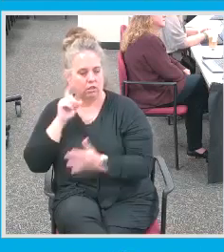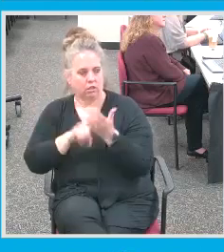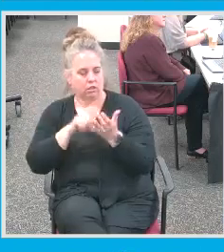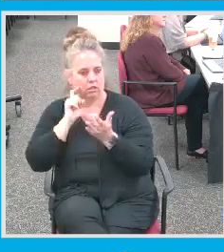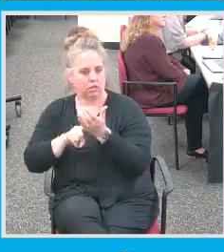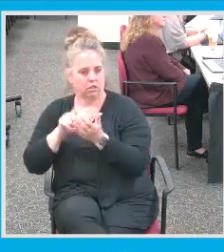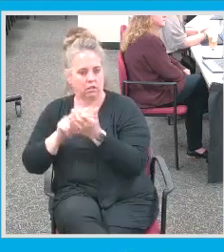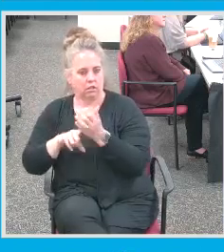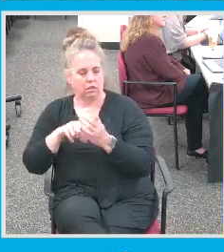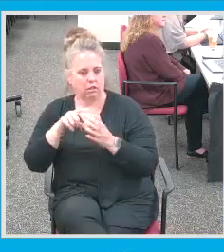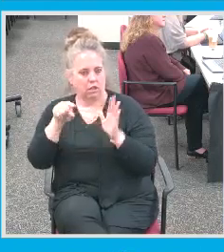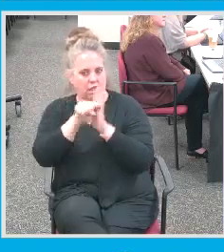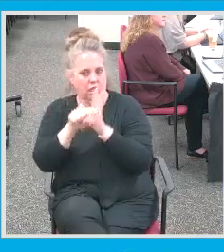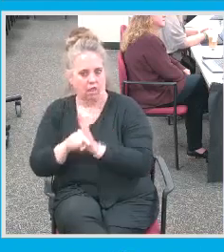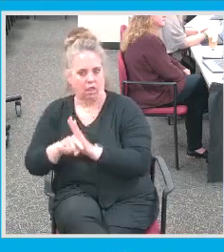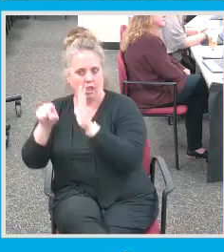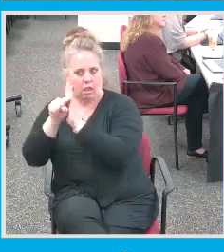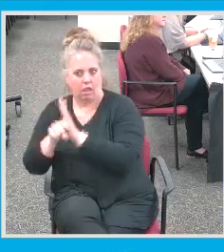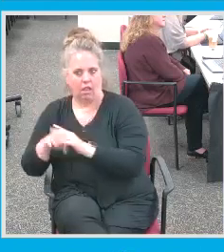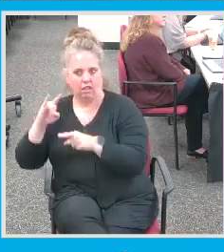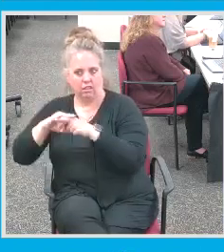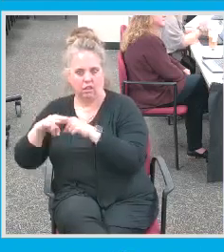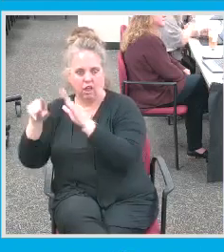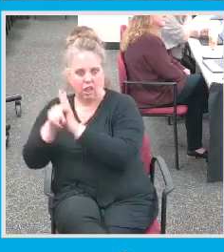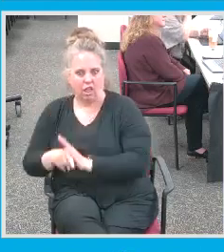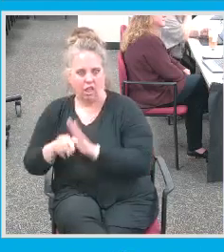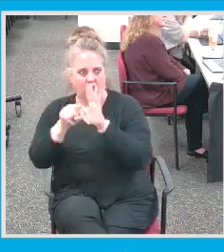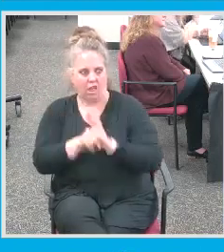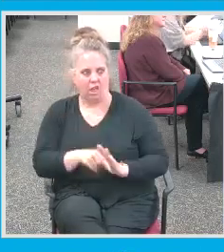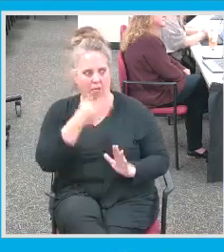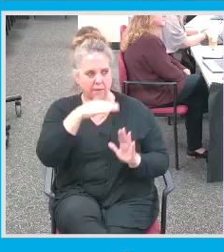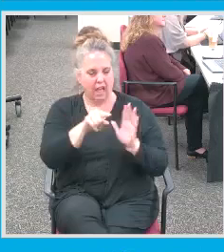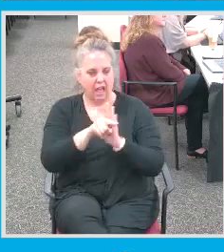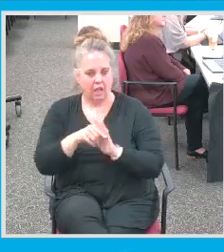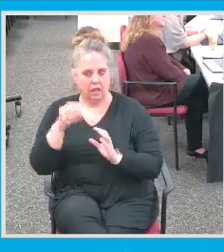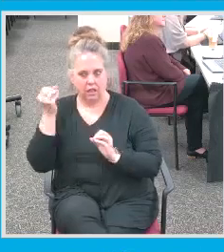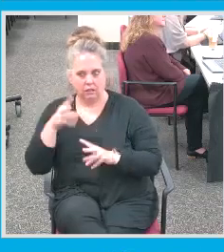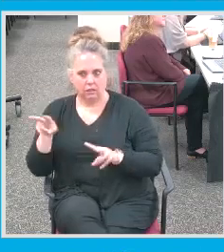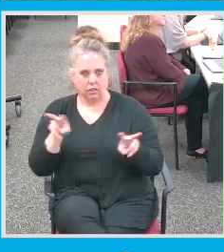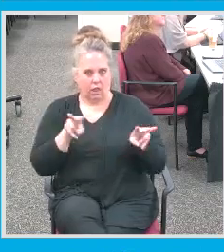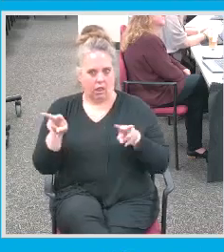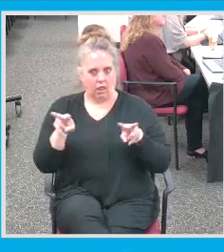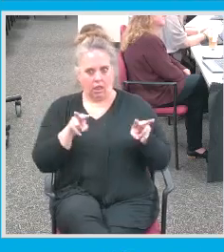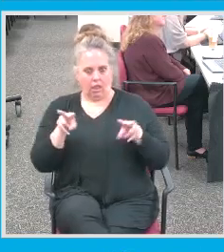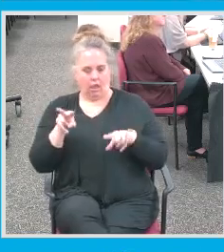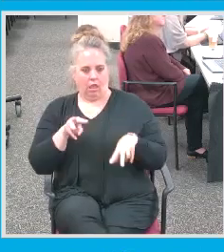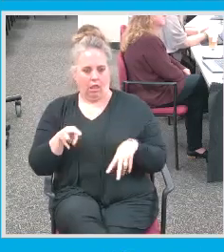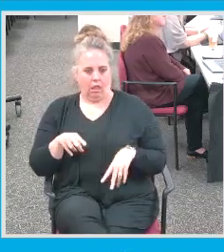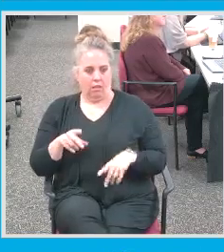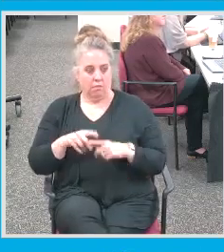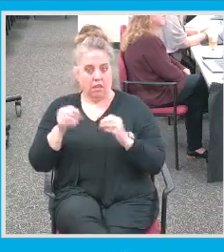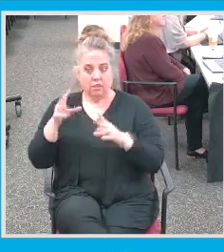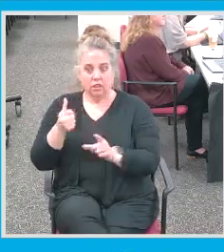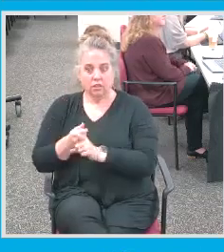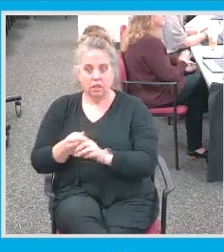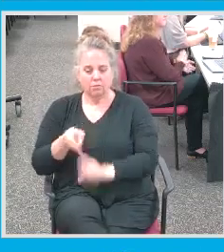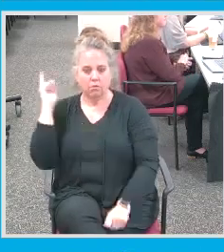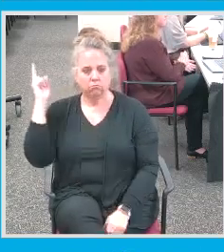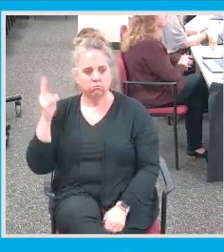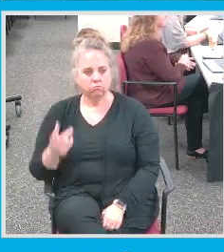things and the cigarettes and the vapes and all that. And he eventually got to quit. Very good.